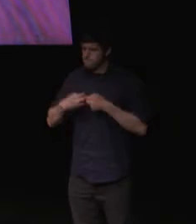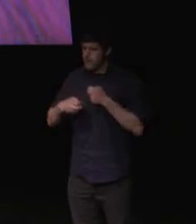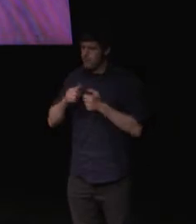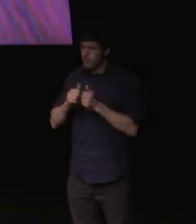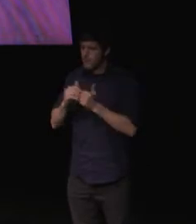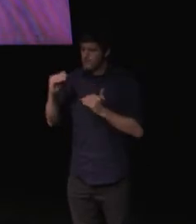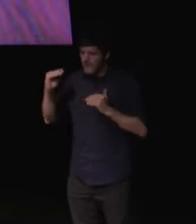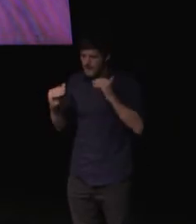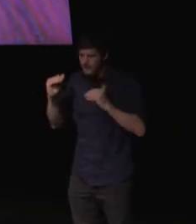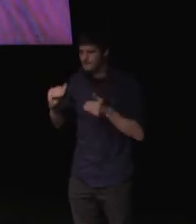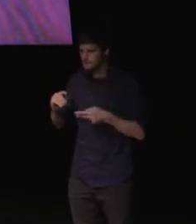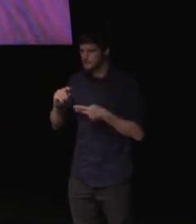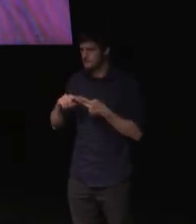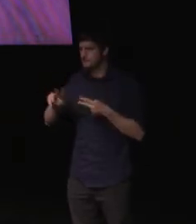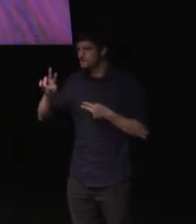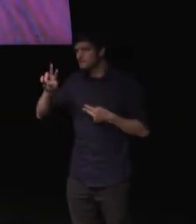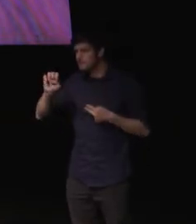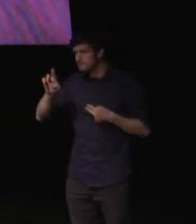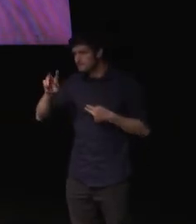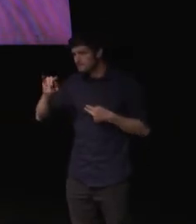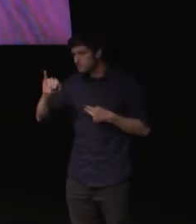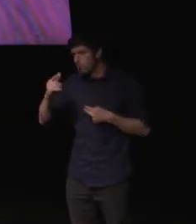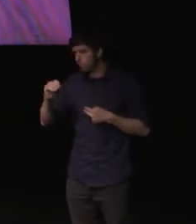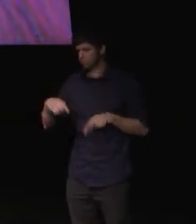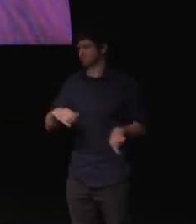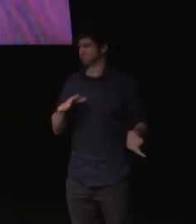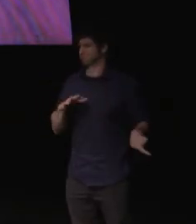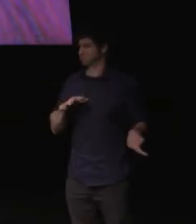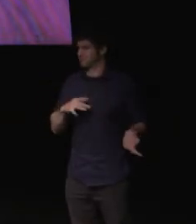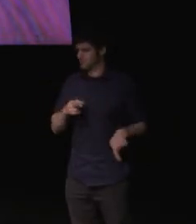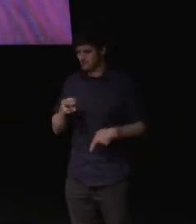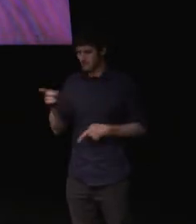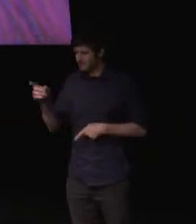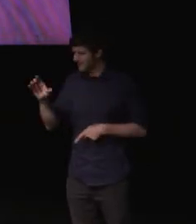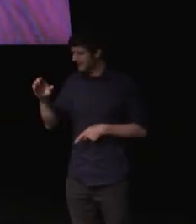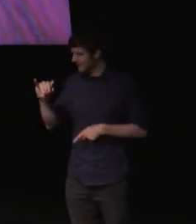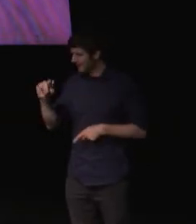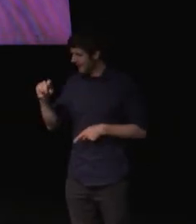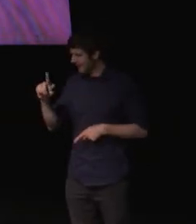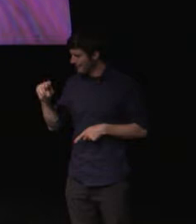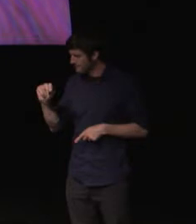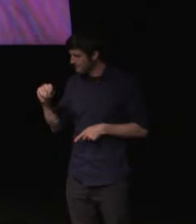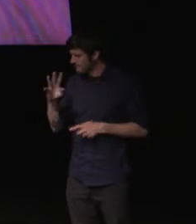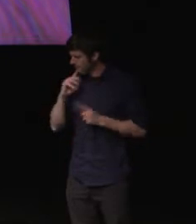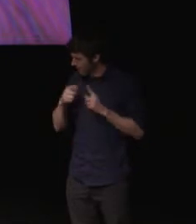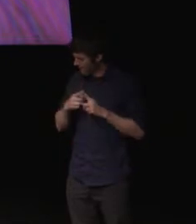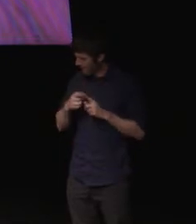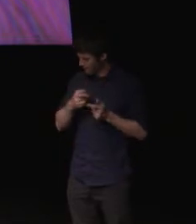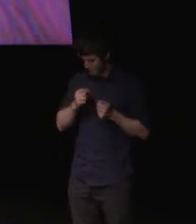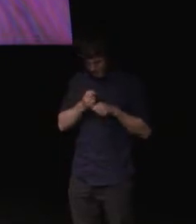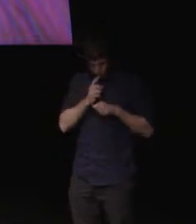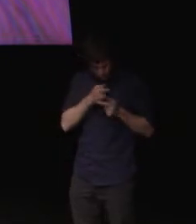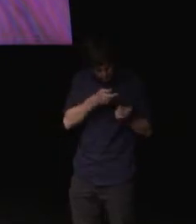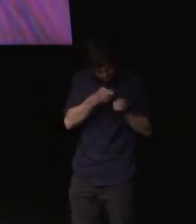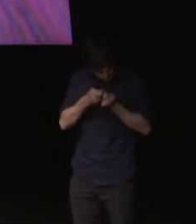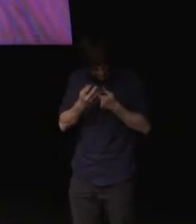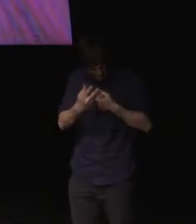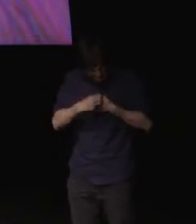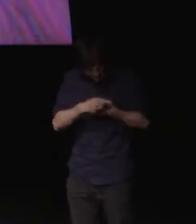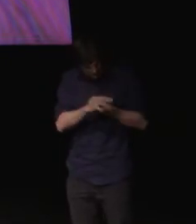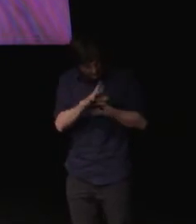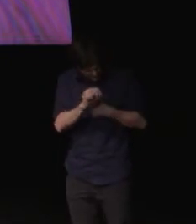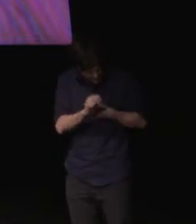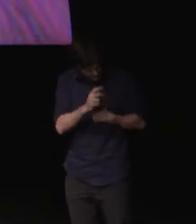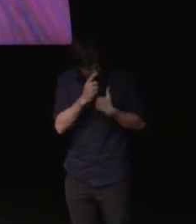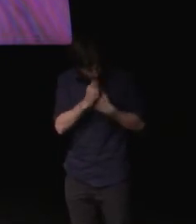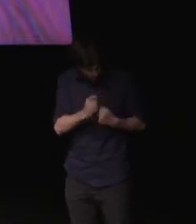able to work on that. And again, it's fun. Kaitlyn talked about engaging something in someone in something that's fun and interesting to them. So